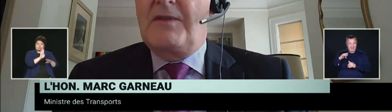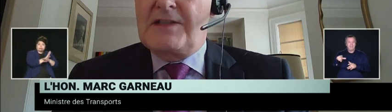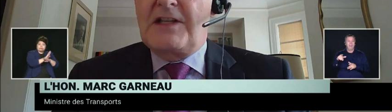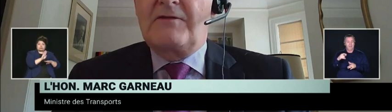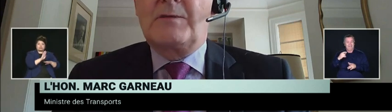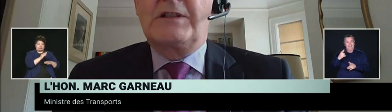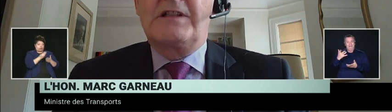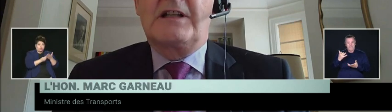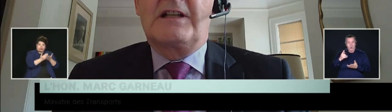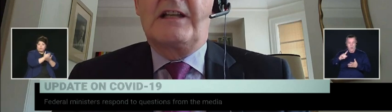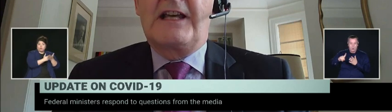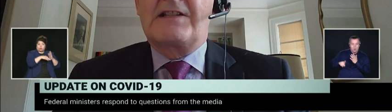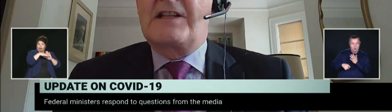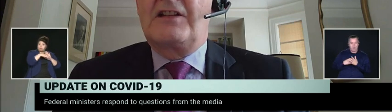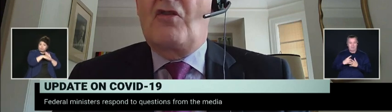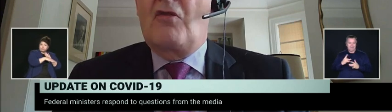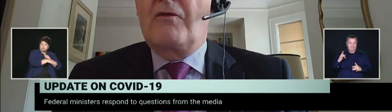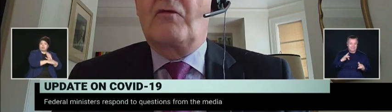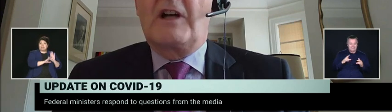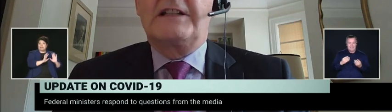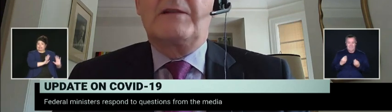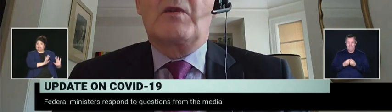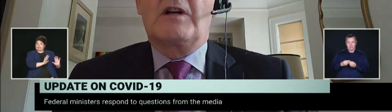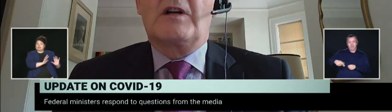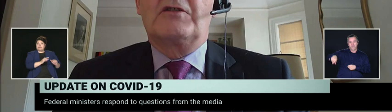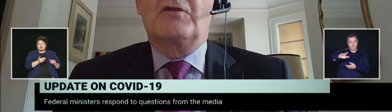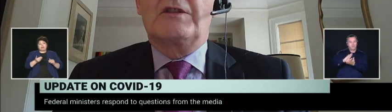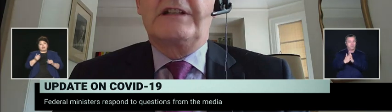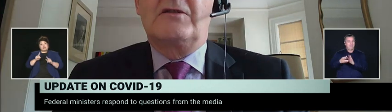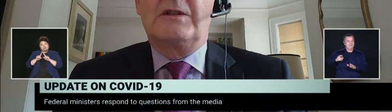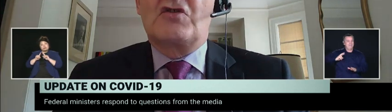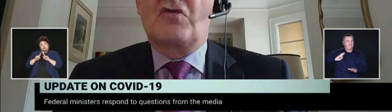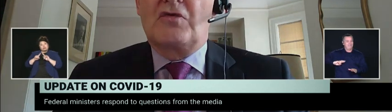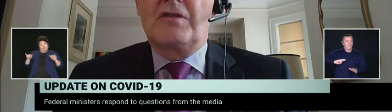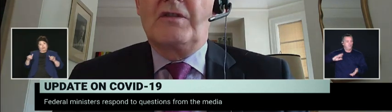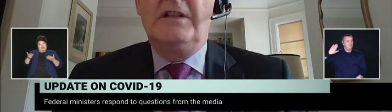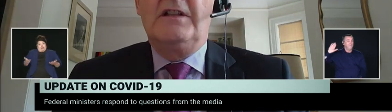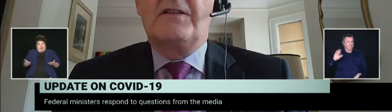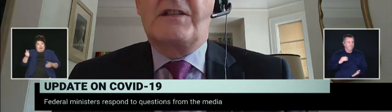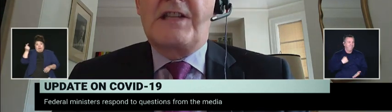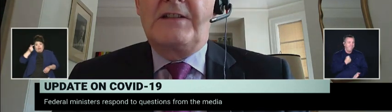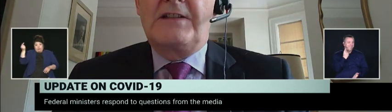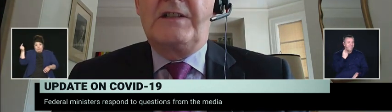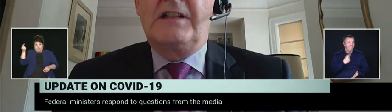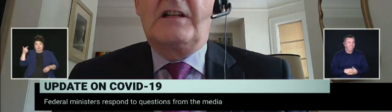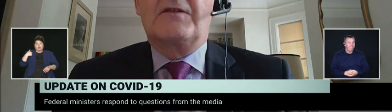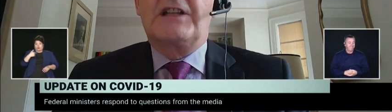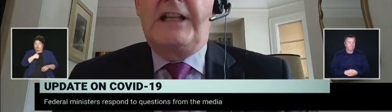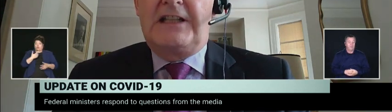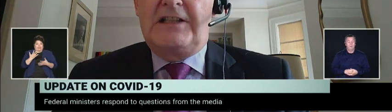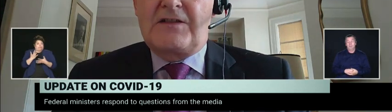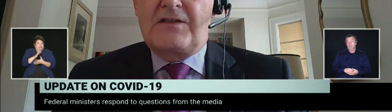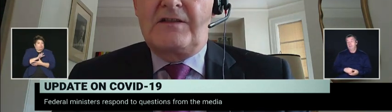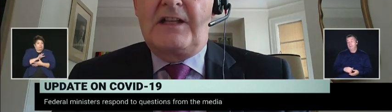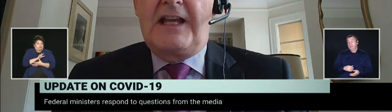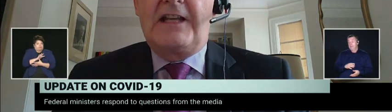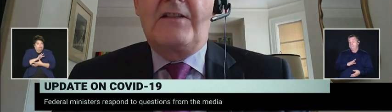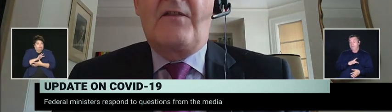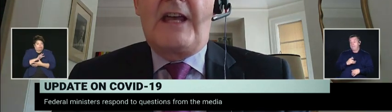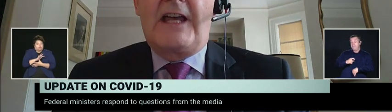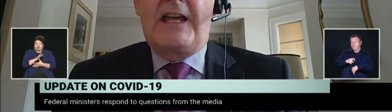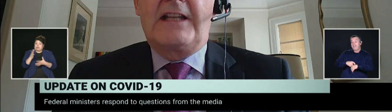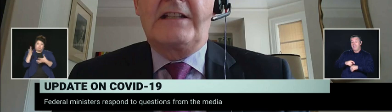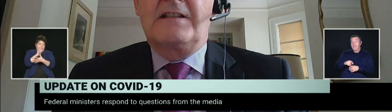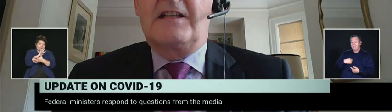time, this government has an overriding priority to ensure the safety of Canadians.